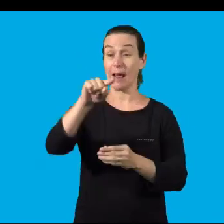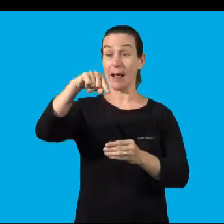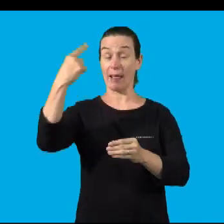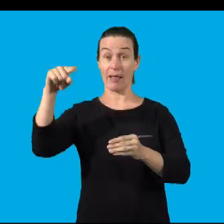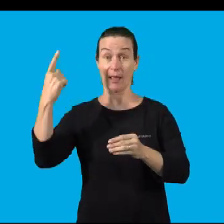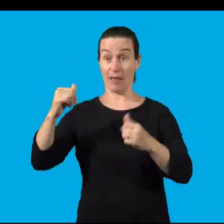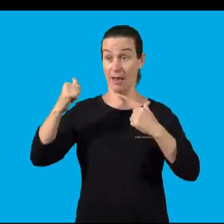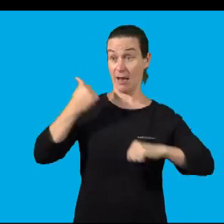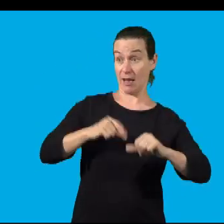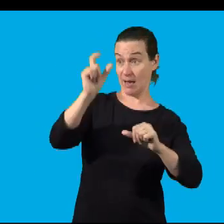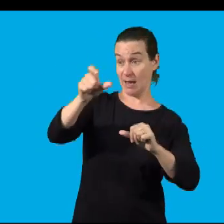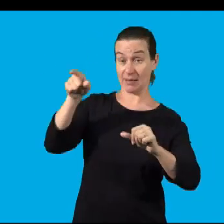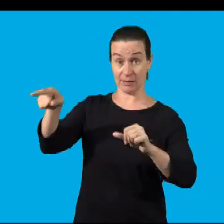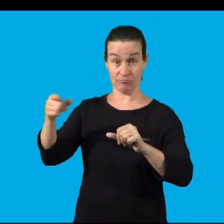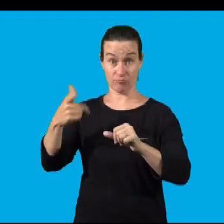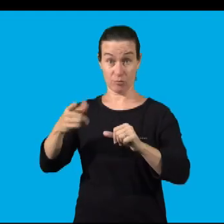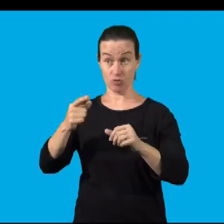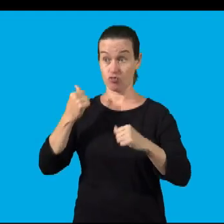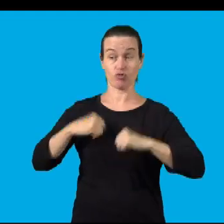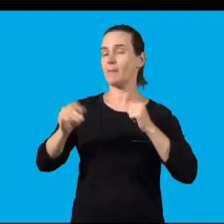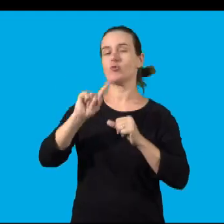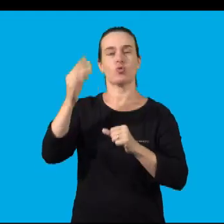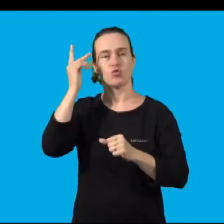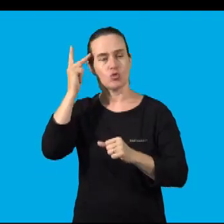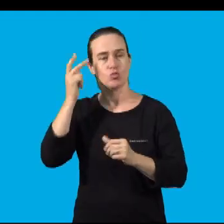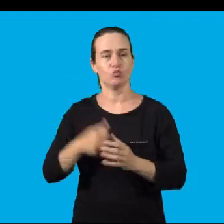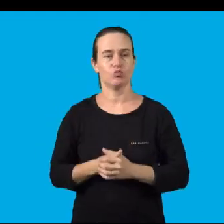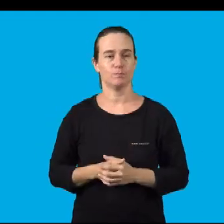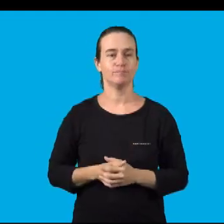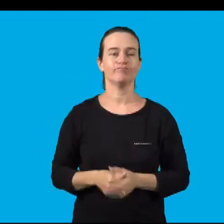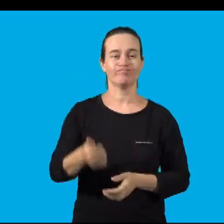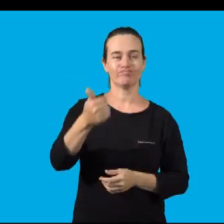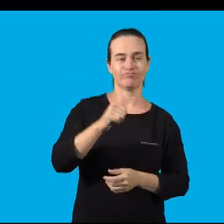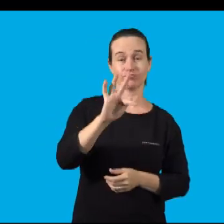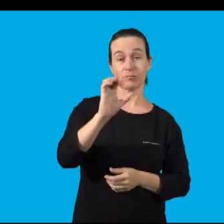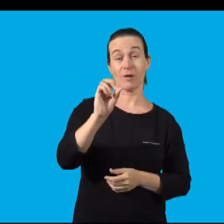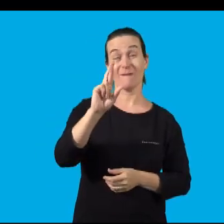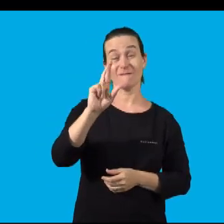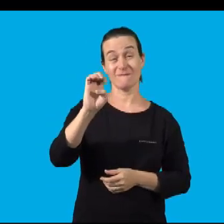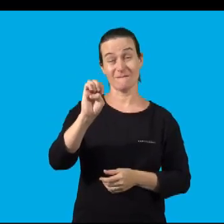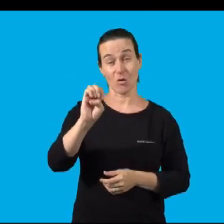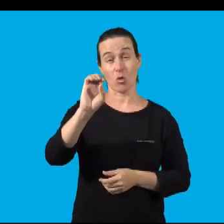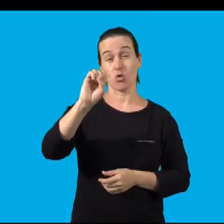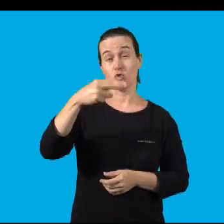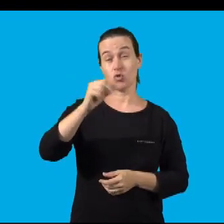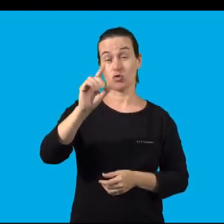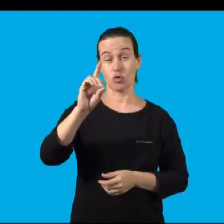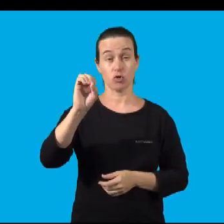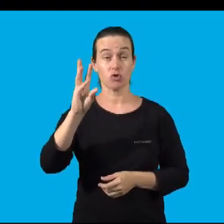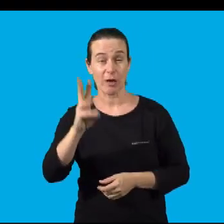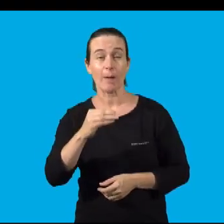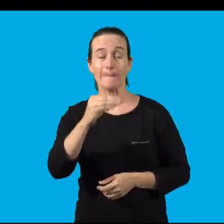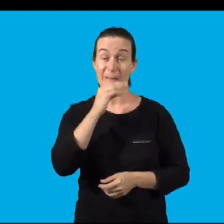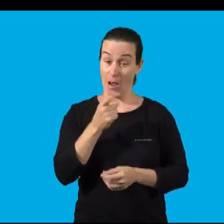aware and the characters are unaware. Foreshadowing, seen as a warning or an indication of what is to come